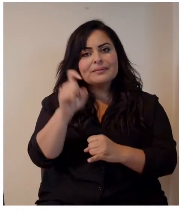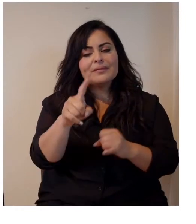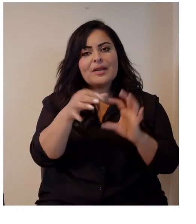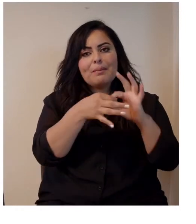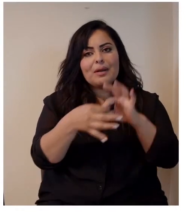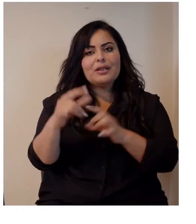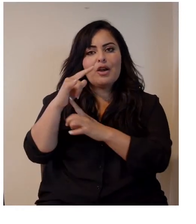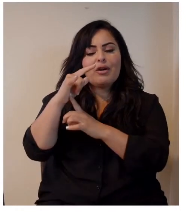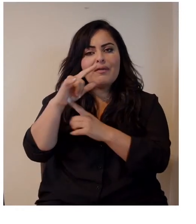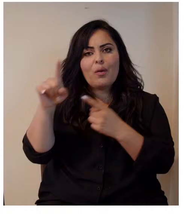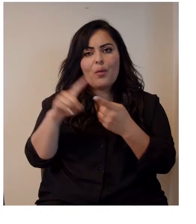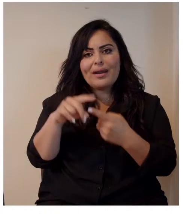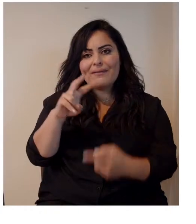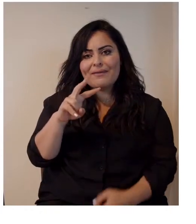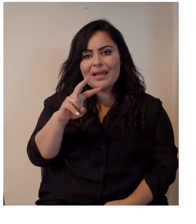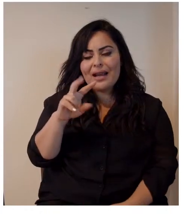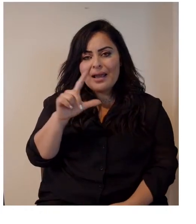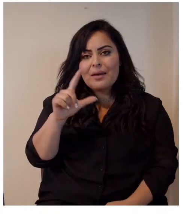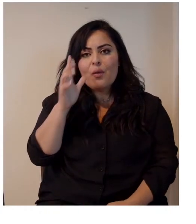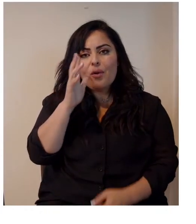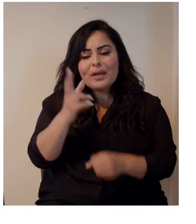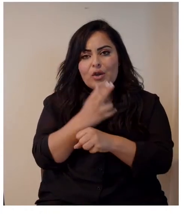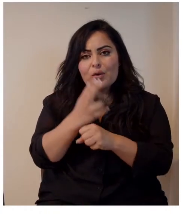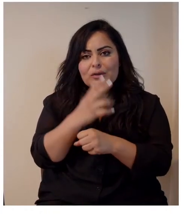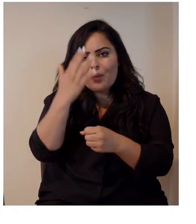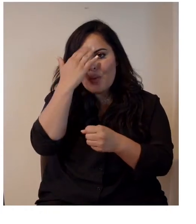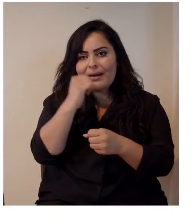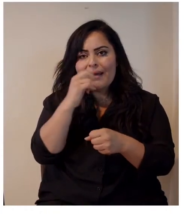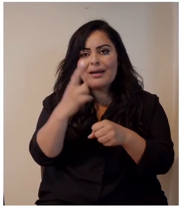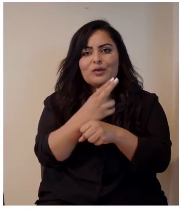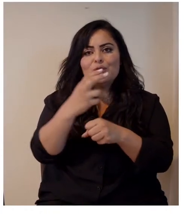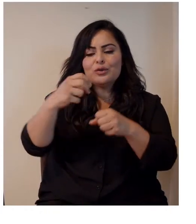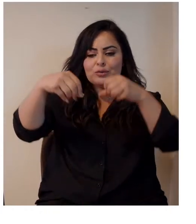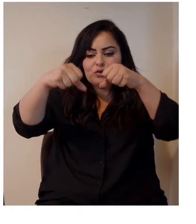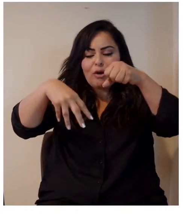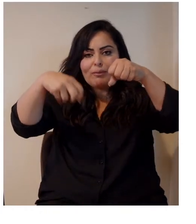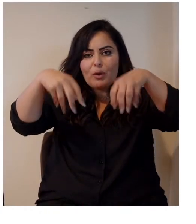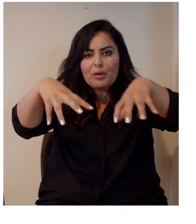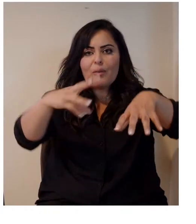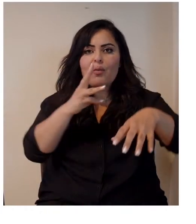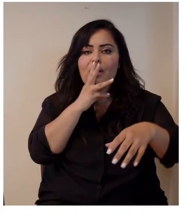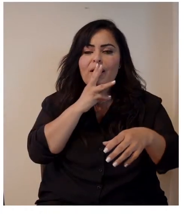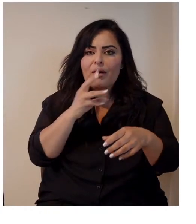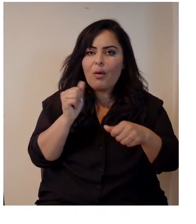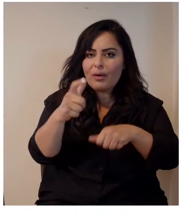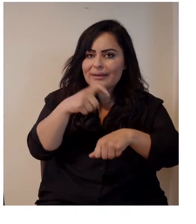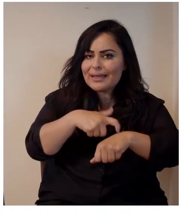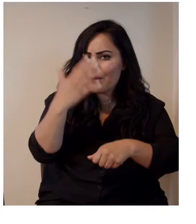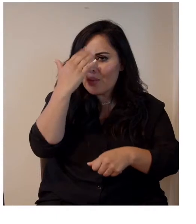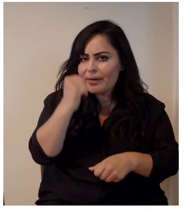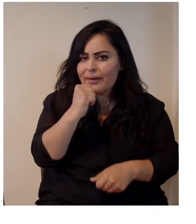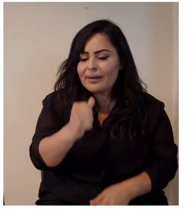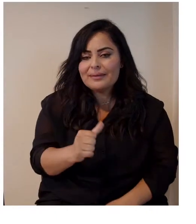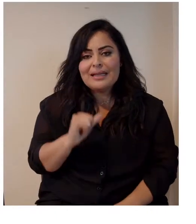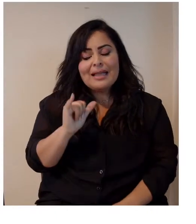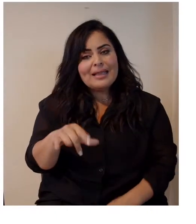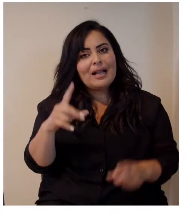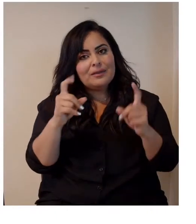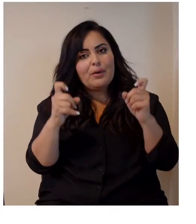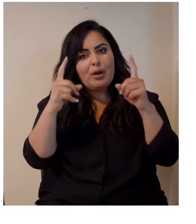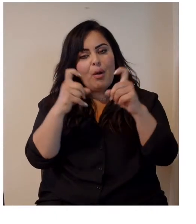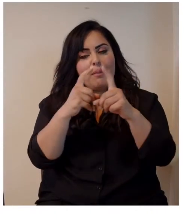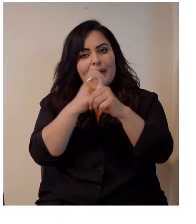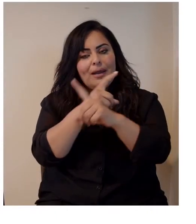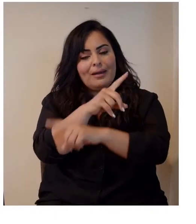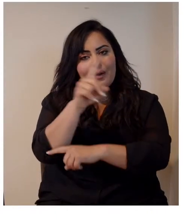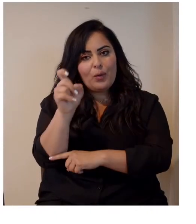Can you explain when VLATs are used and why they aren't flying, dropping on the fire all the time? So that's a fairly complicated question, unfortunately,